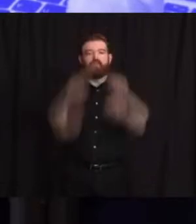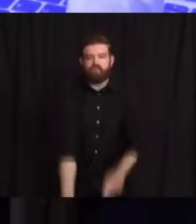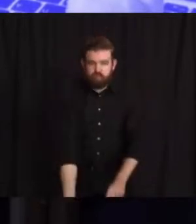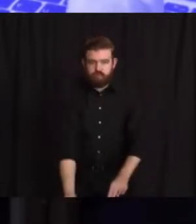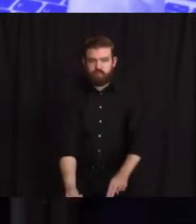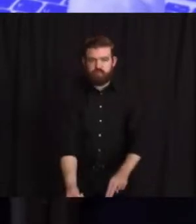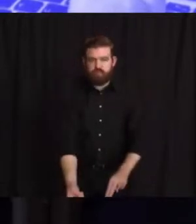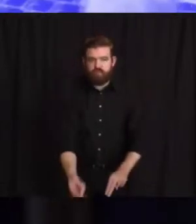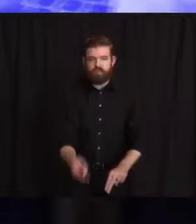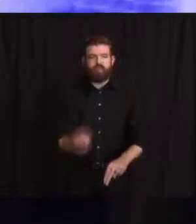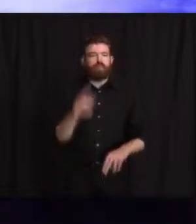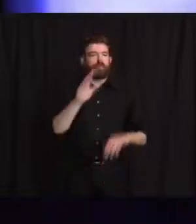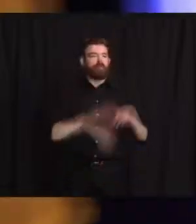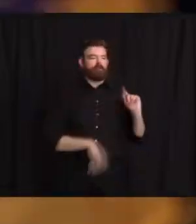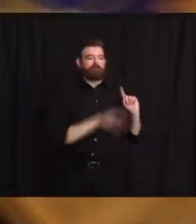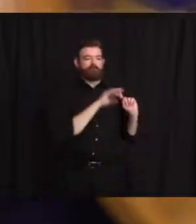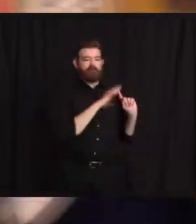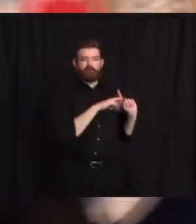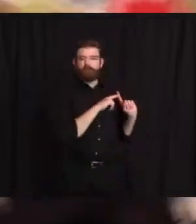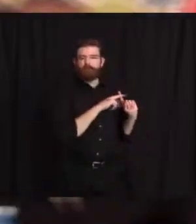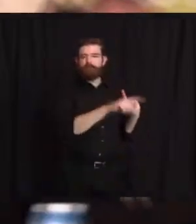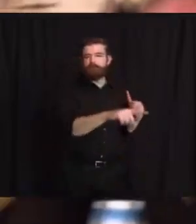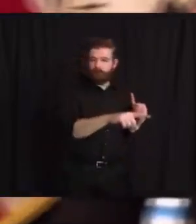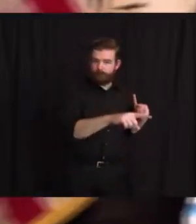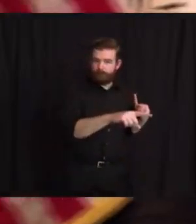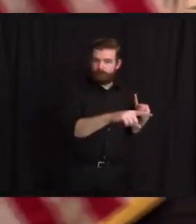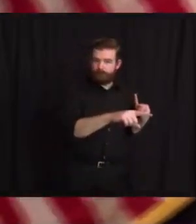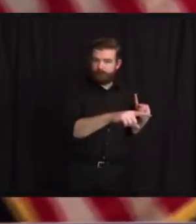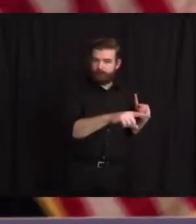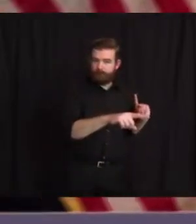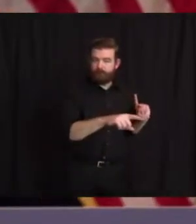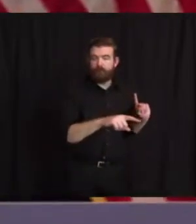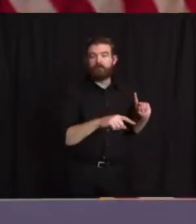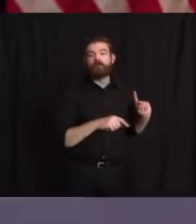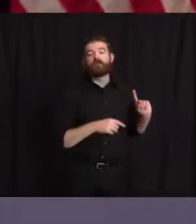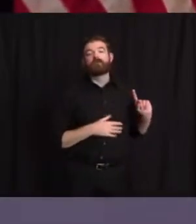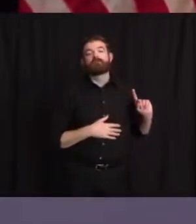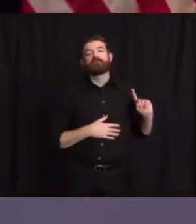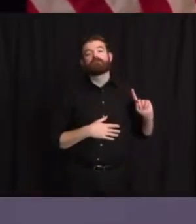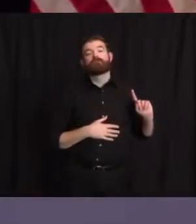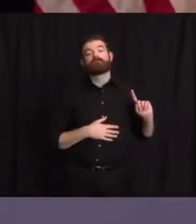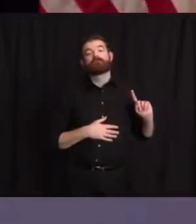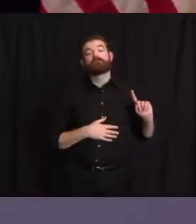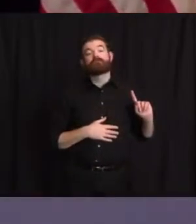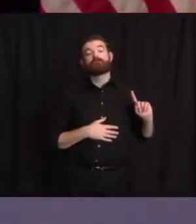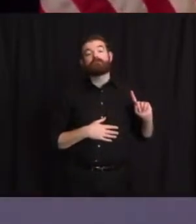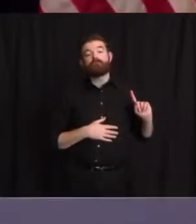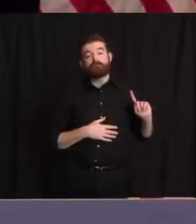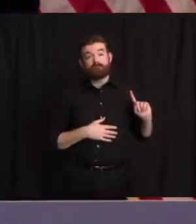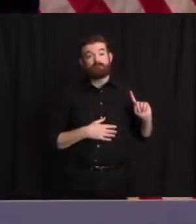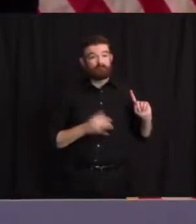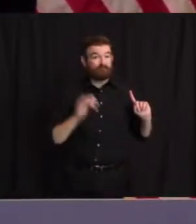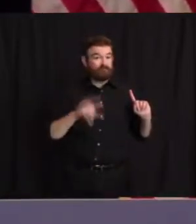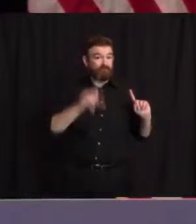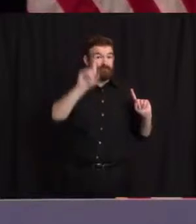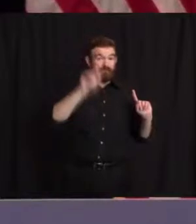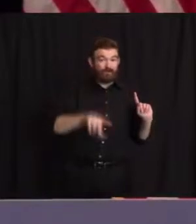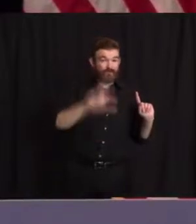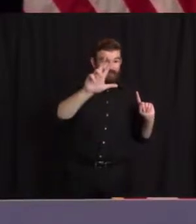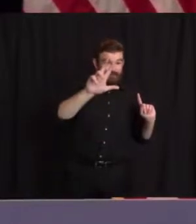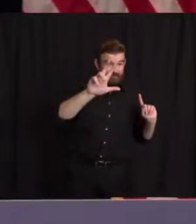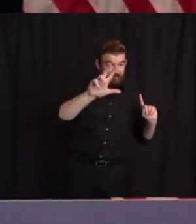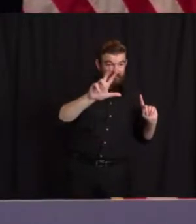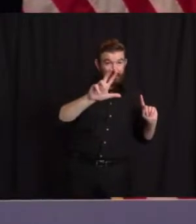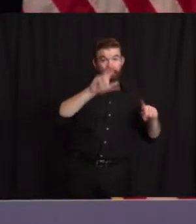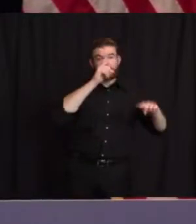on to that, if I may? So you'd add 1.13 to 1.5, you get 2.6 and change,